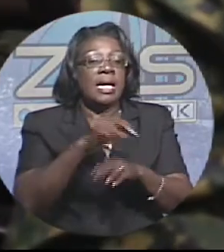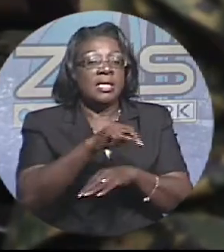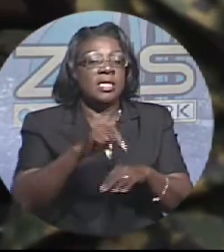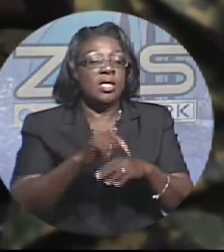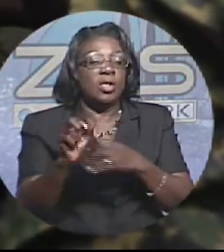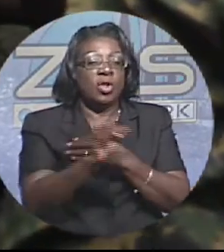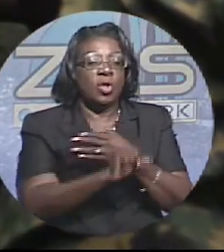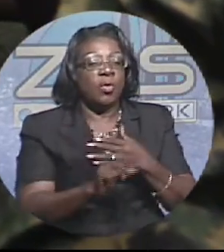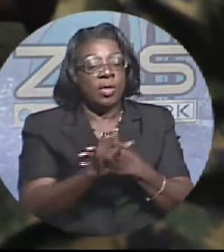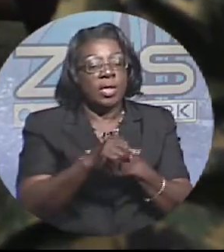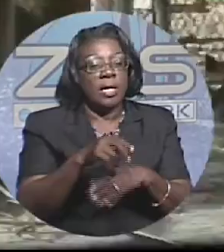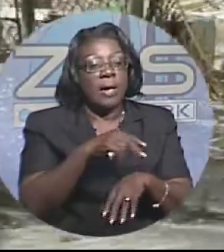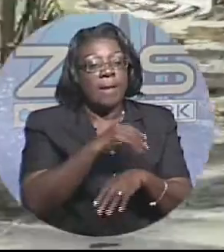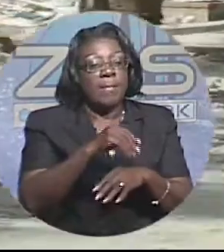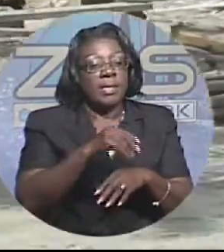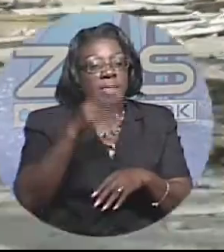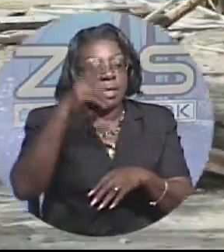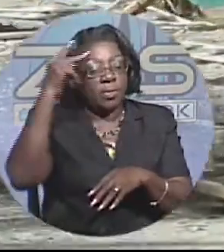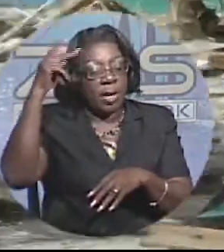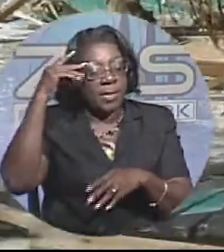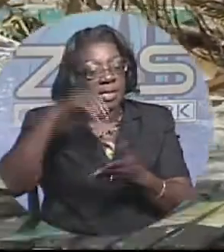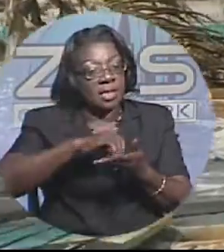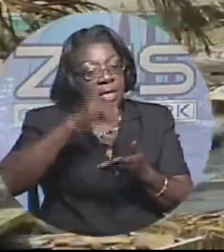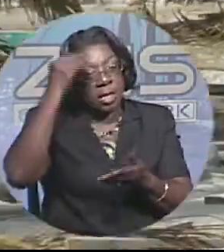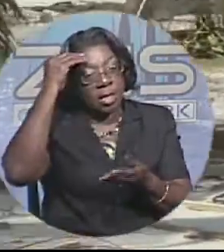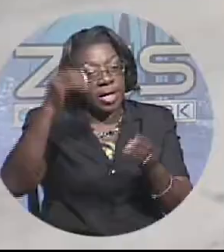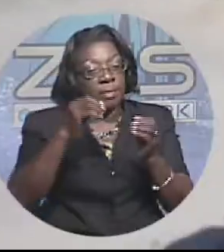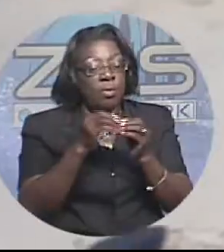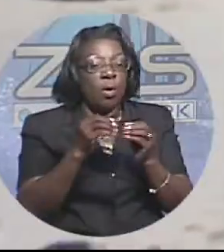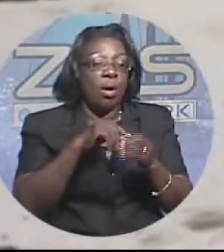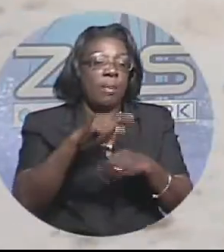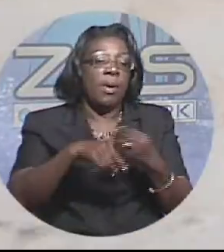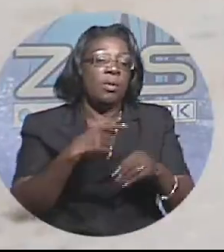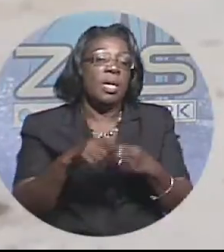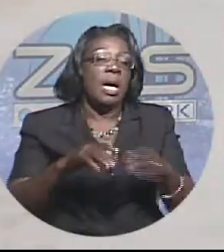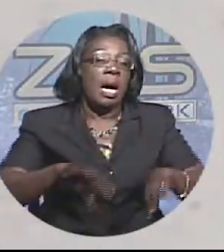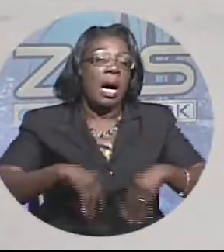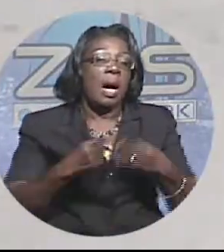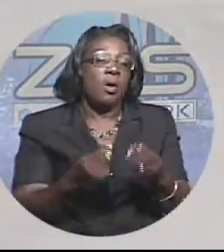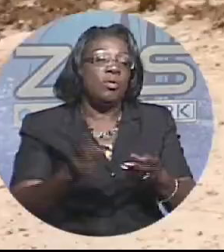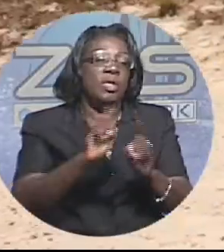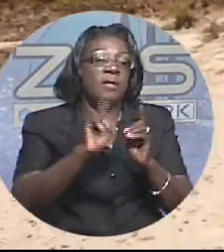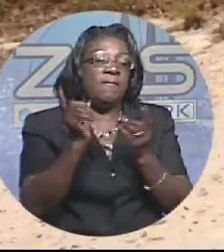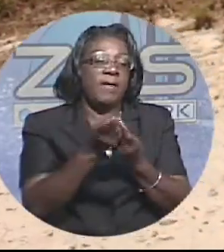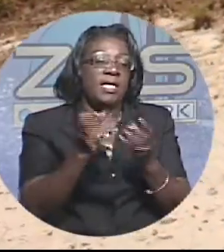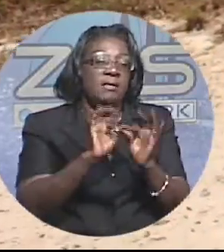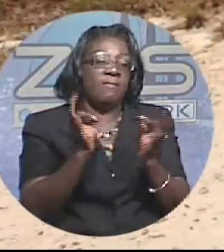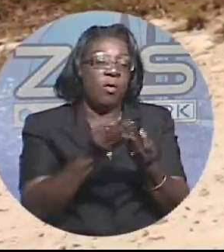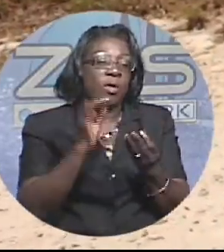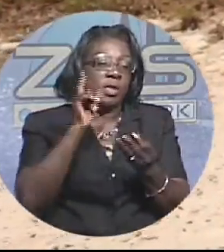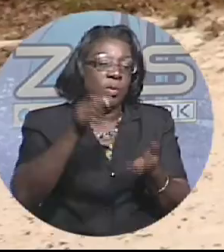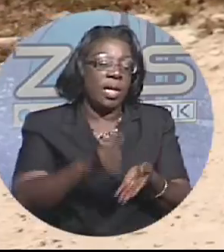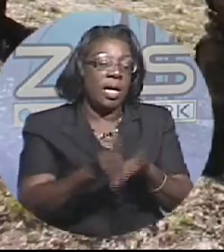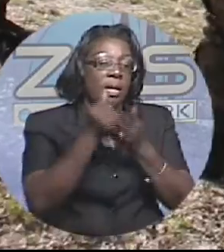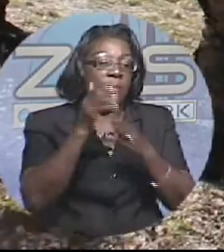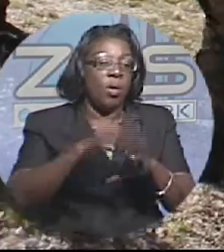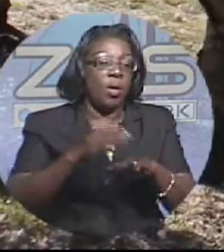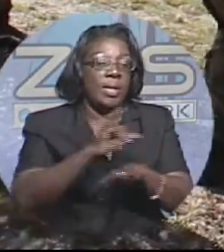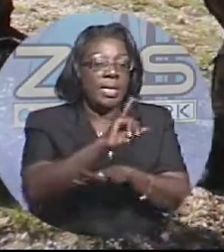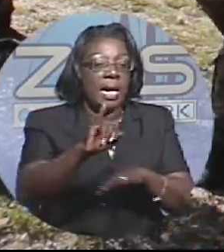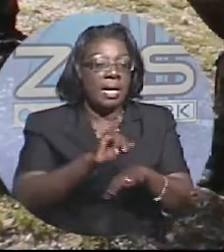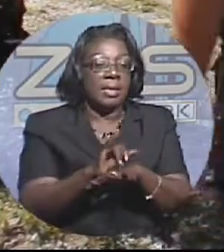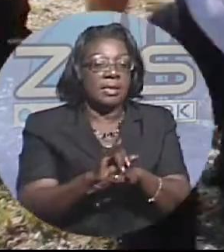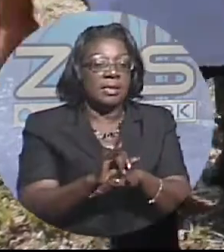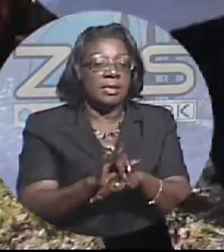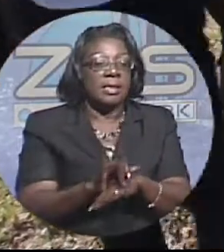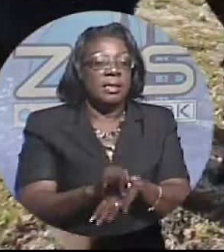relief efforts. 65% of the homes in Crooked Island were destroyed and every building and church damaged. The